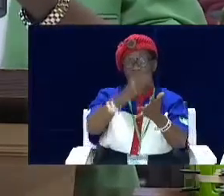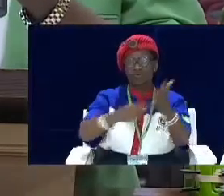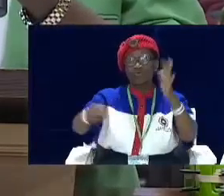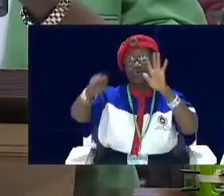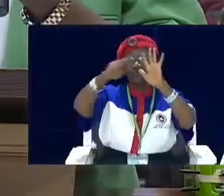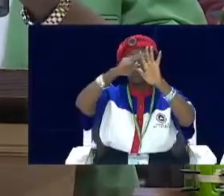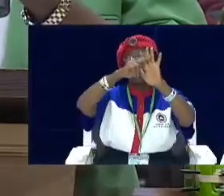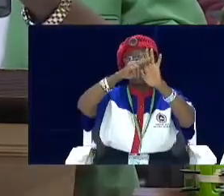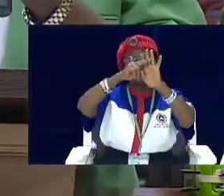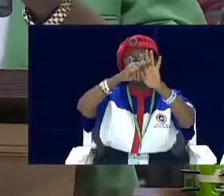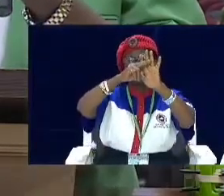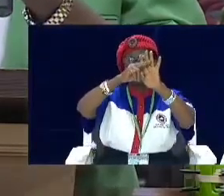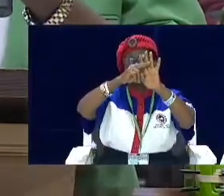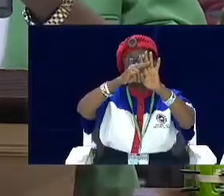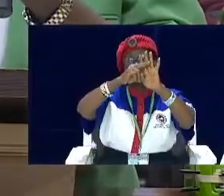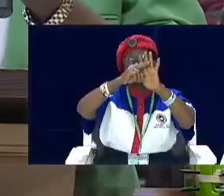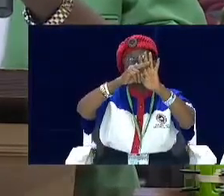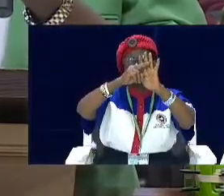there